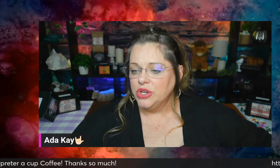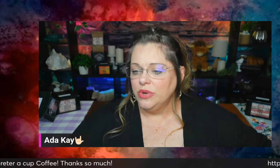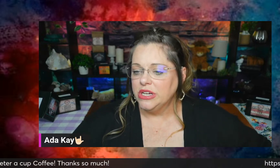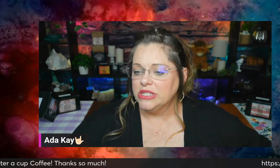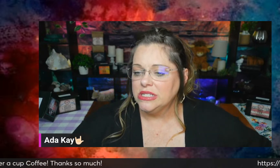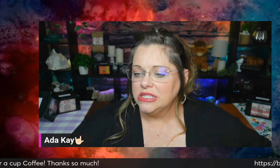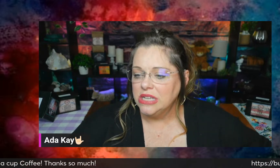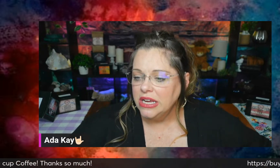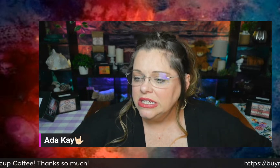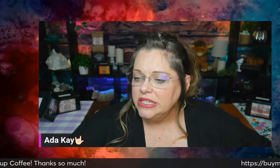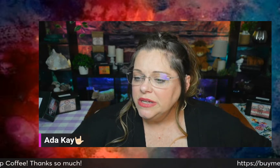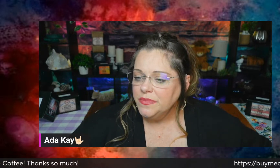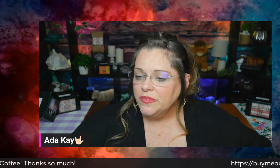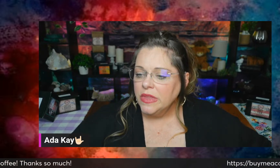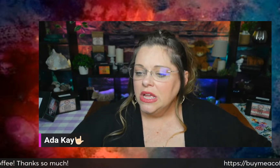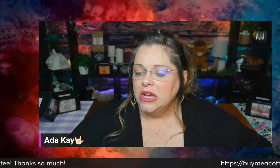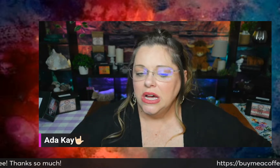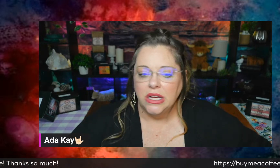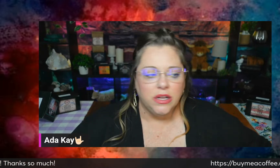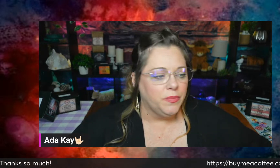am so excited.